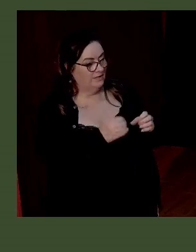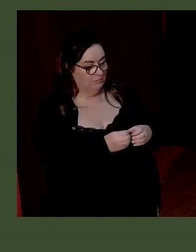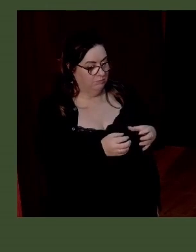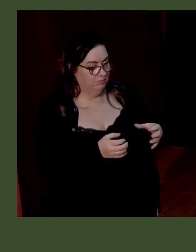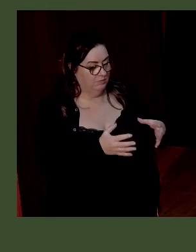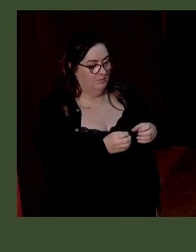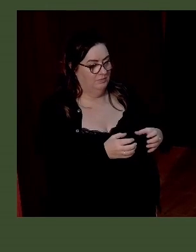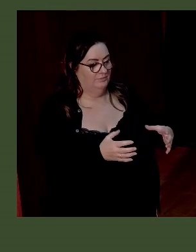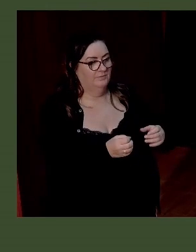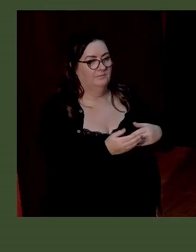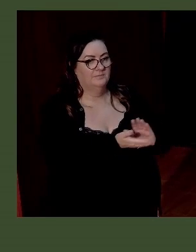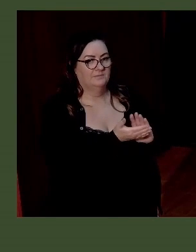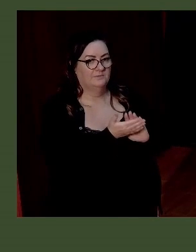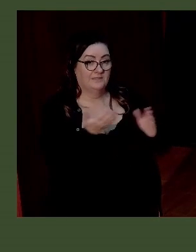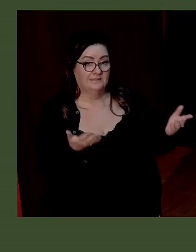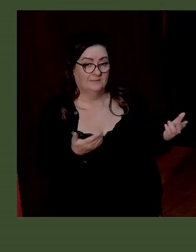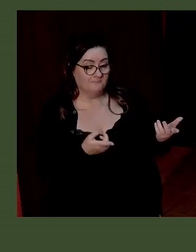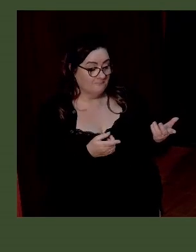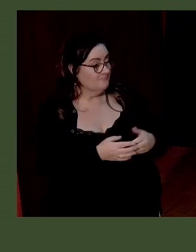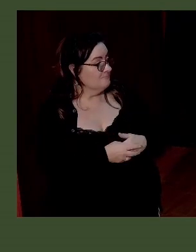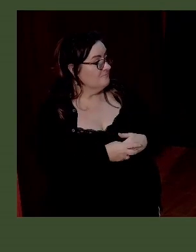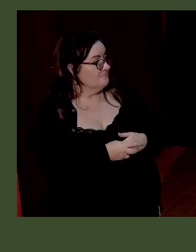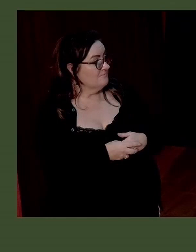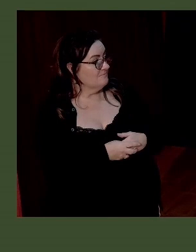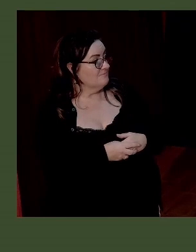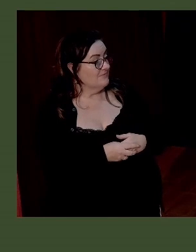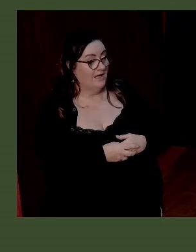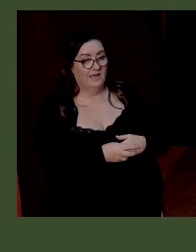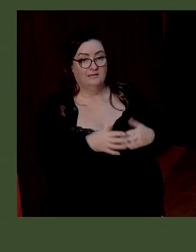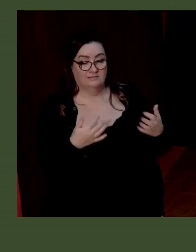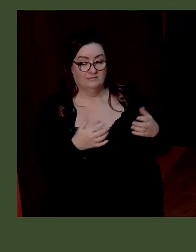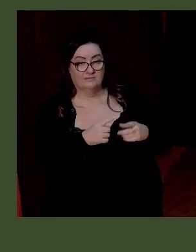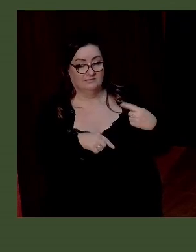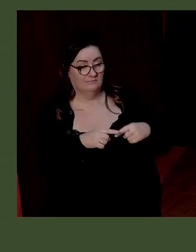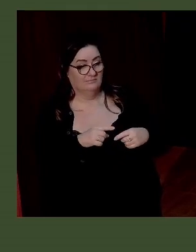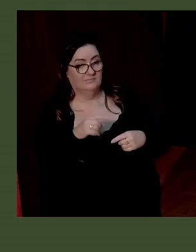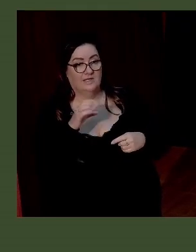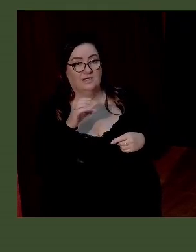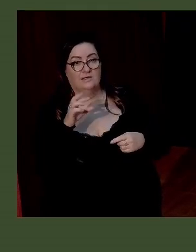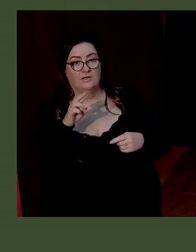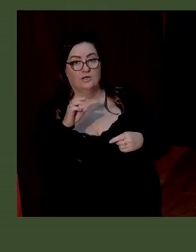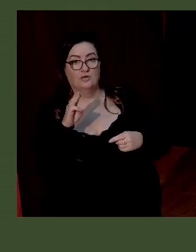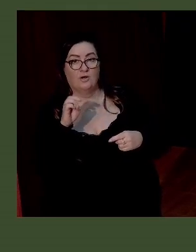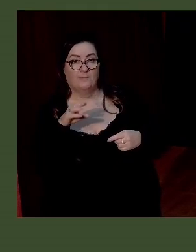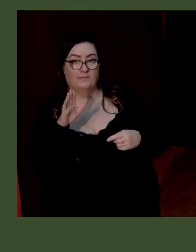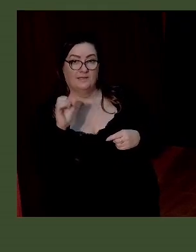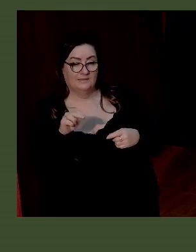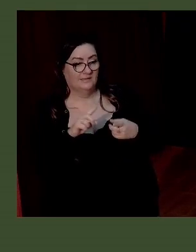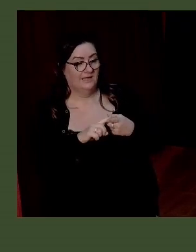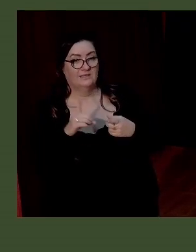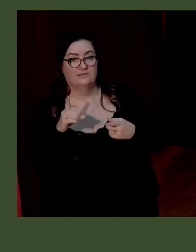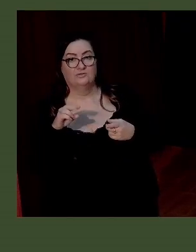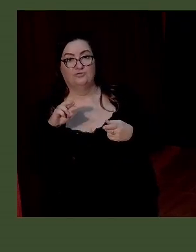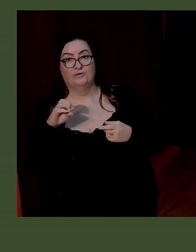increase into the housing and the building of these significant suburbs of places like Crumlin and Drimna.